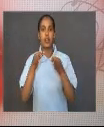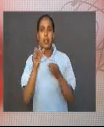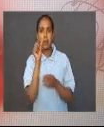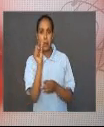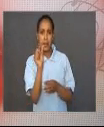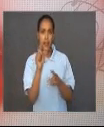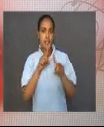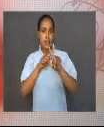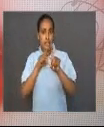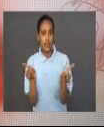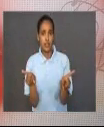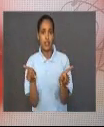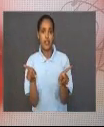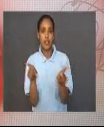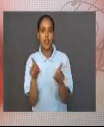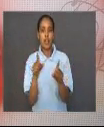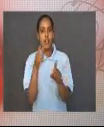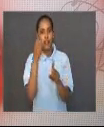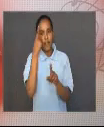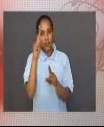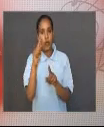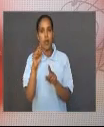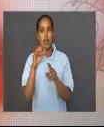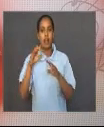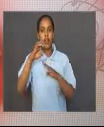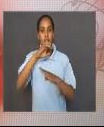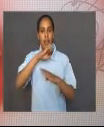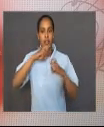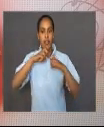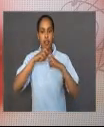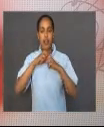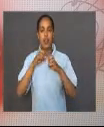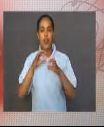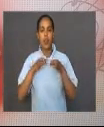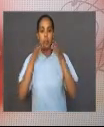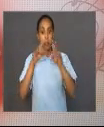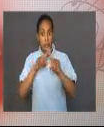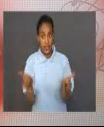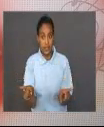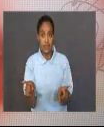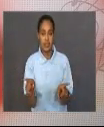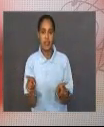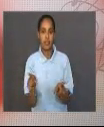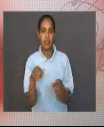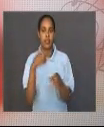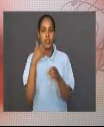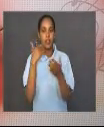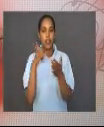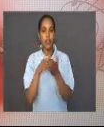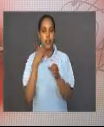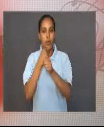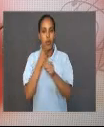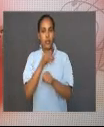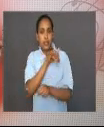little different from an electrical conductor, but it works on